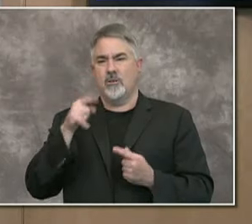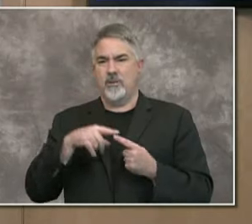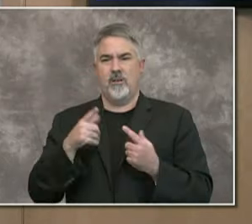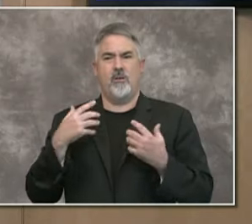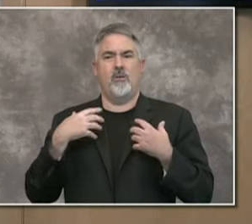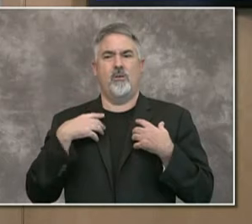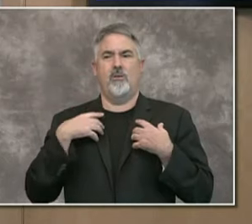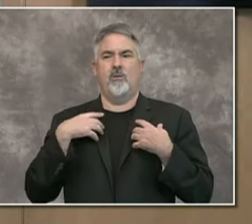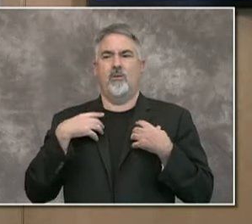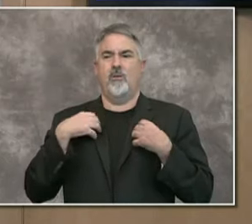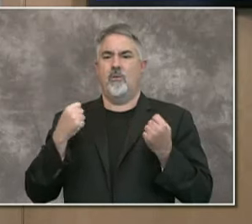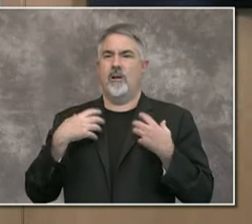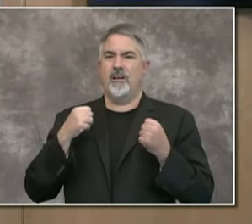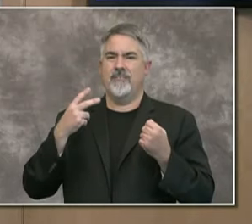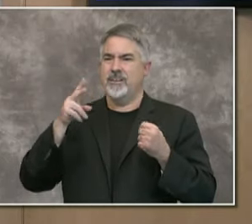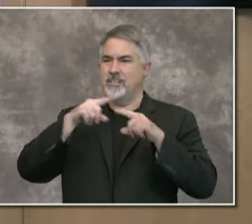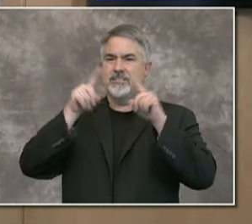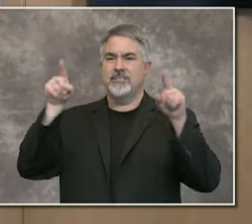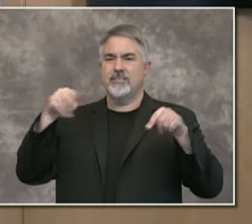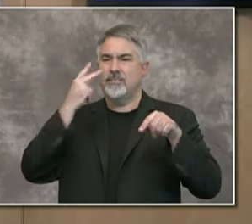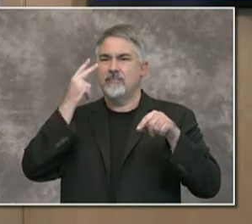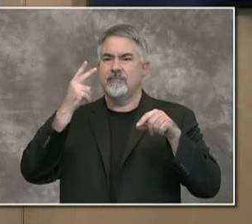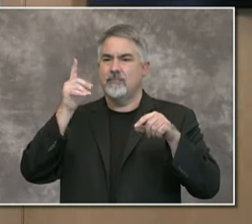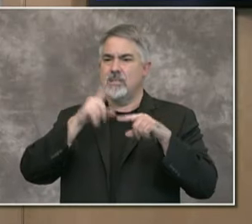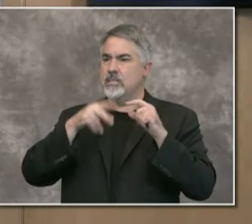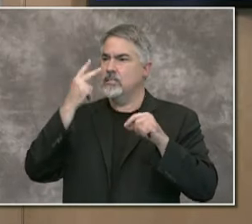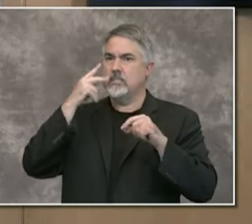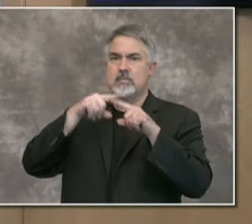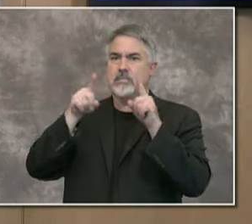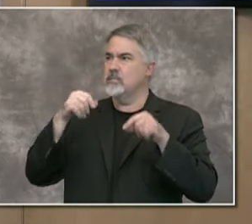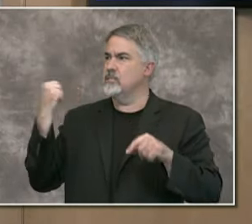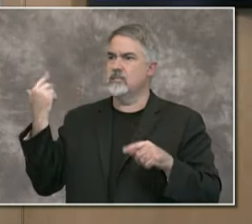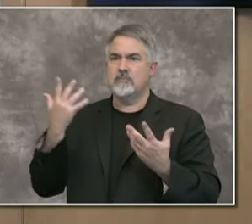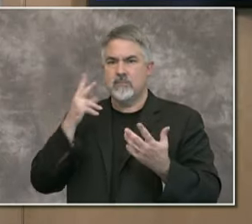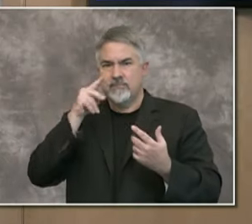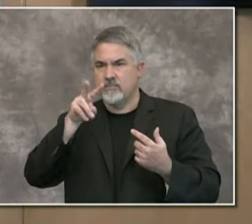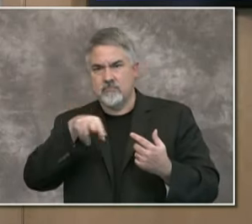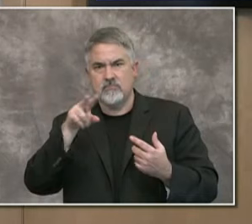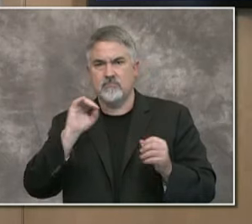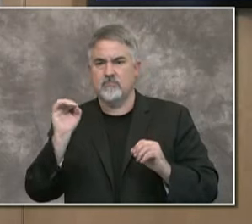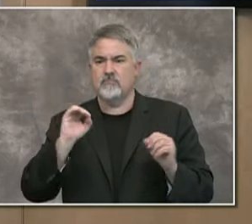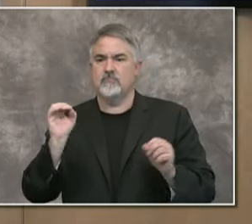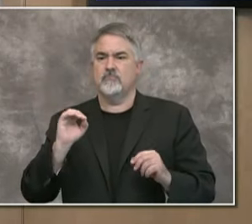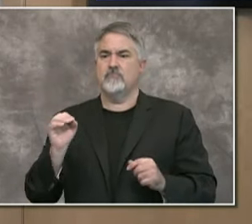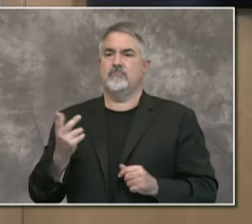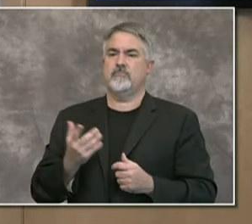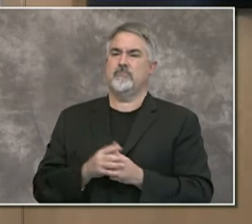charts. What is the criteria for you to qualify someone as recovered?